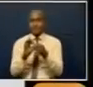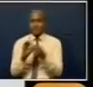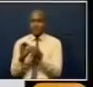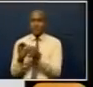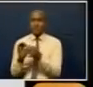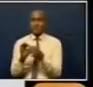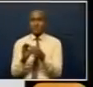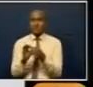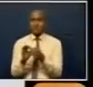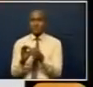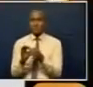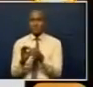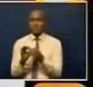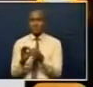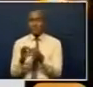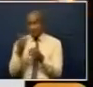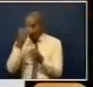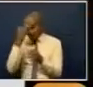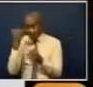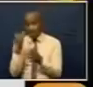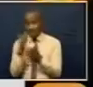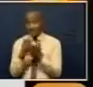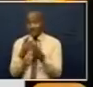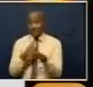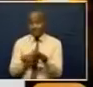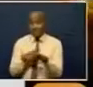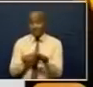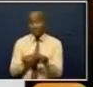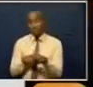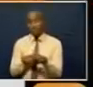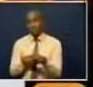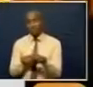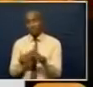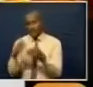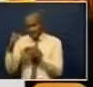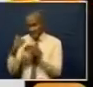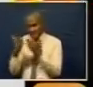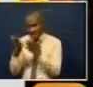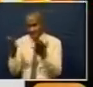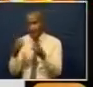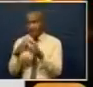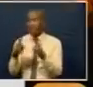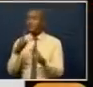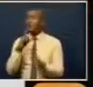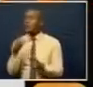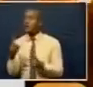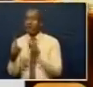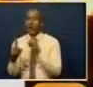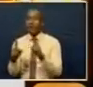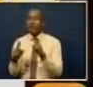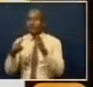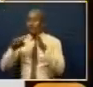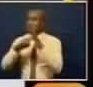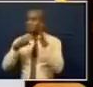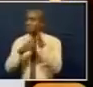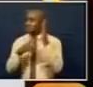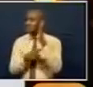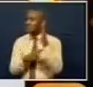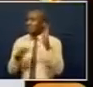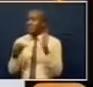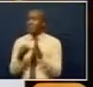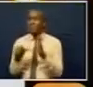NDMA, whatnot. Because sometimes you have the tools close, but the chain of command, the bureaucracy is too much. You cannot do it.